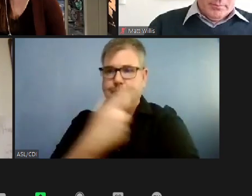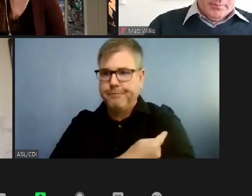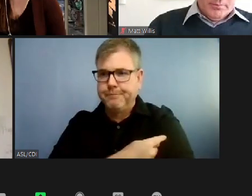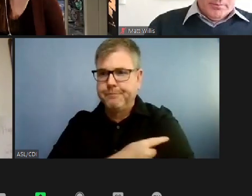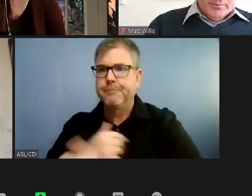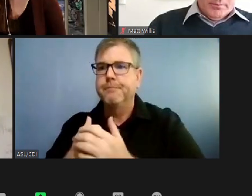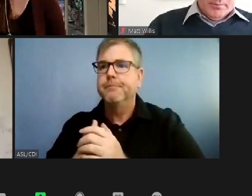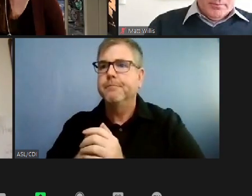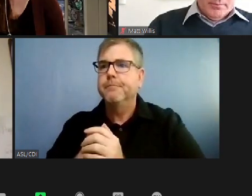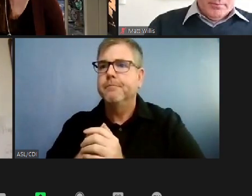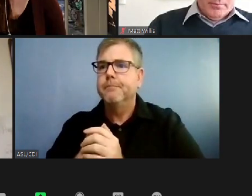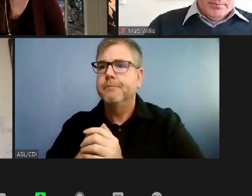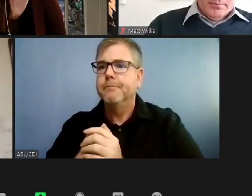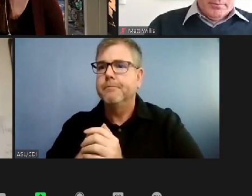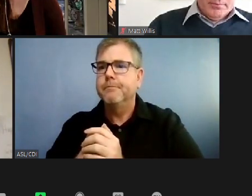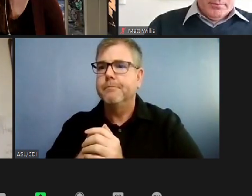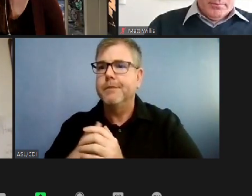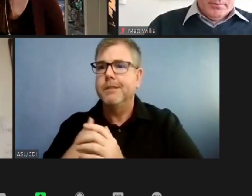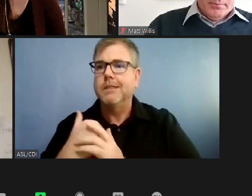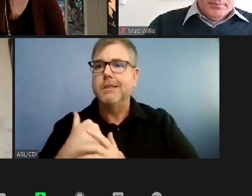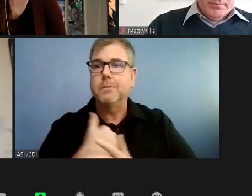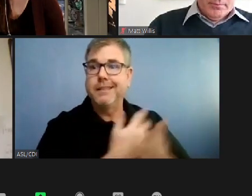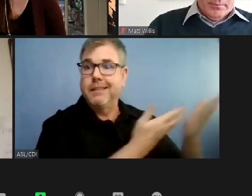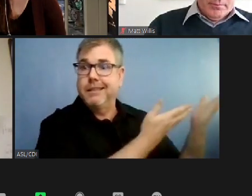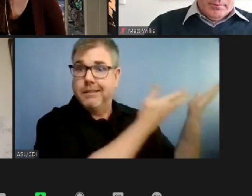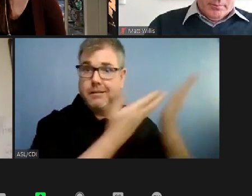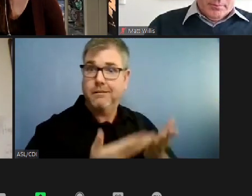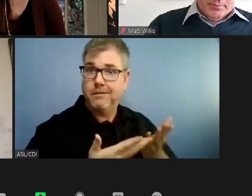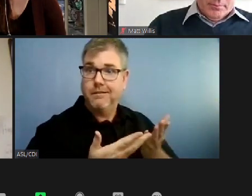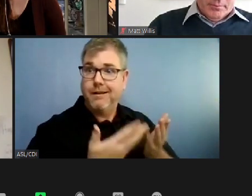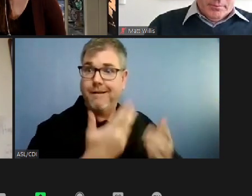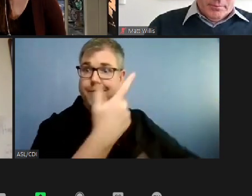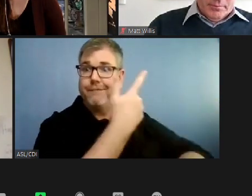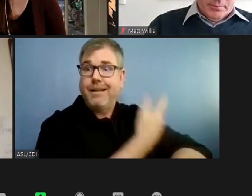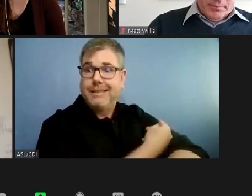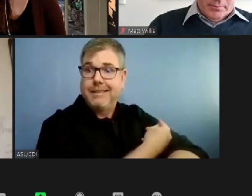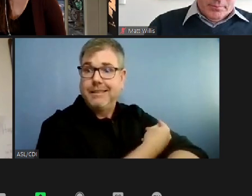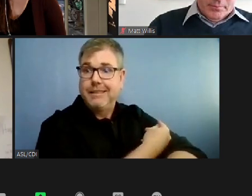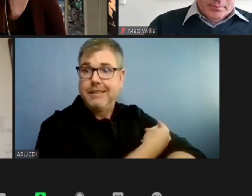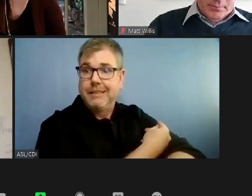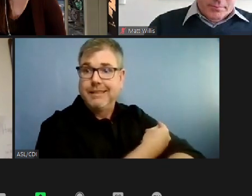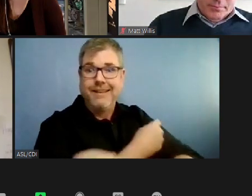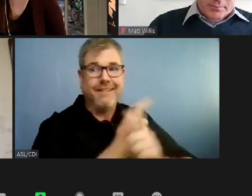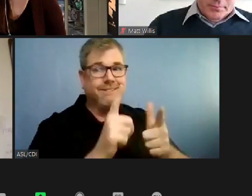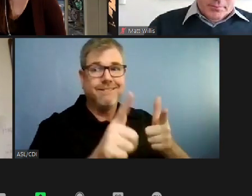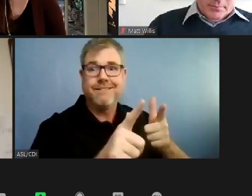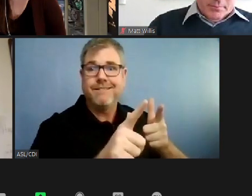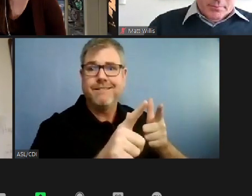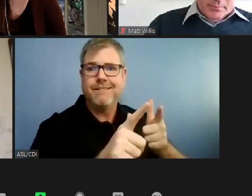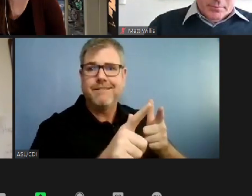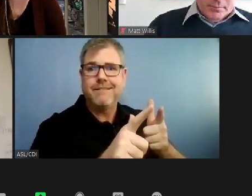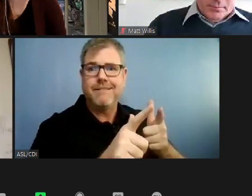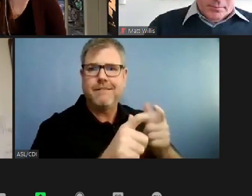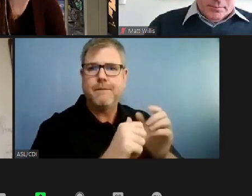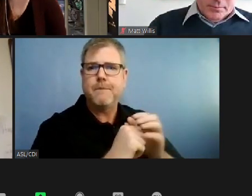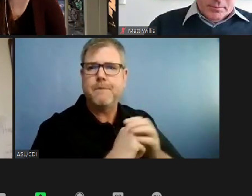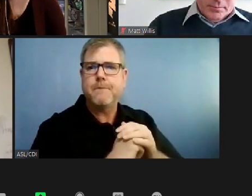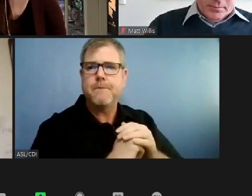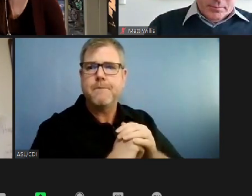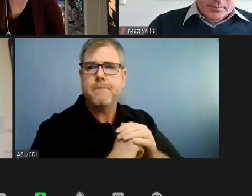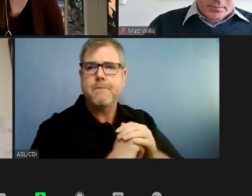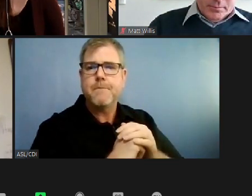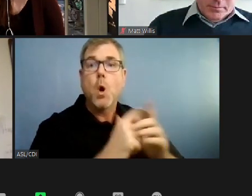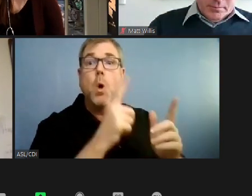delivered from well, it's allocated by the state, but essentially the trucks are coming from either the Pfizer or the Moderna